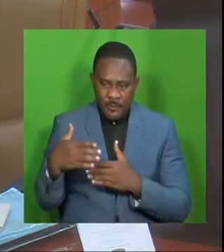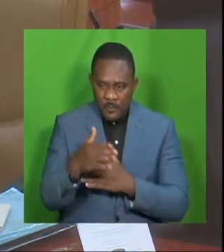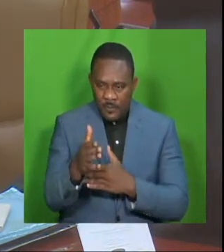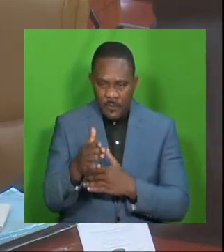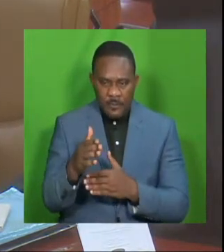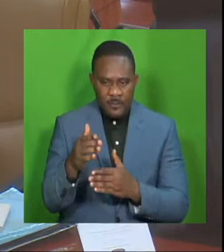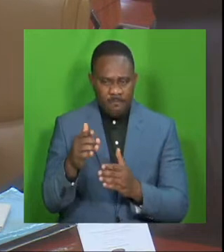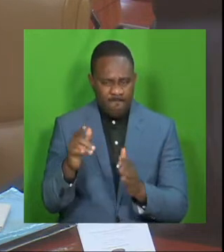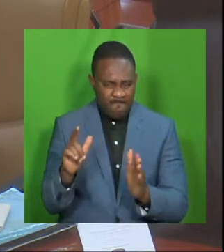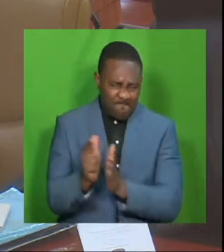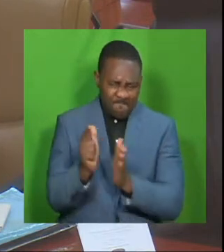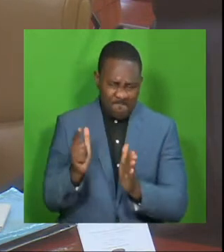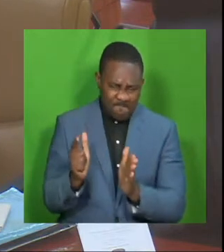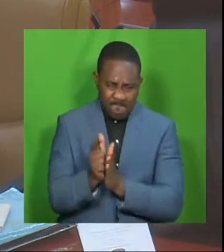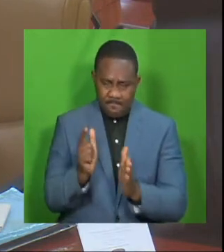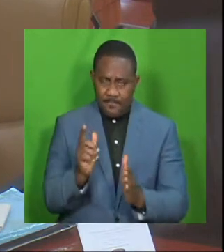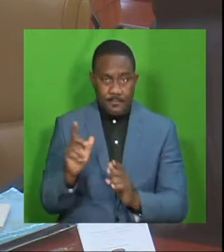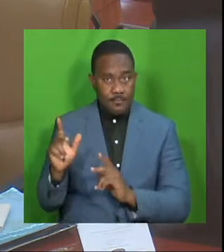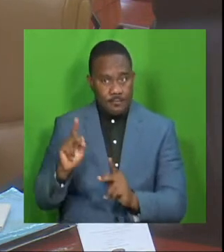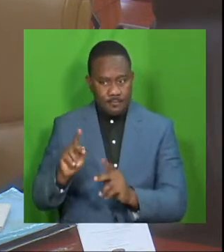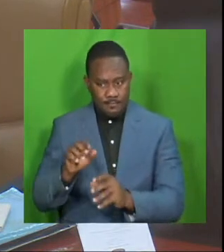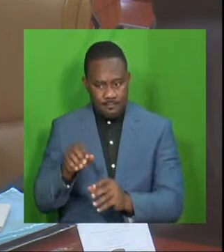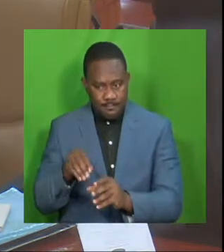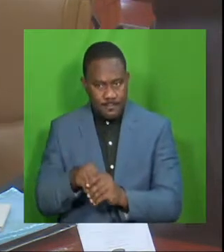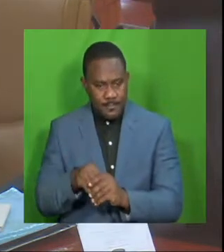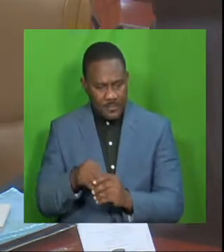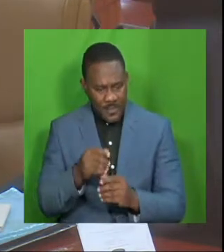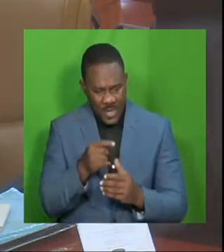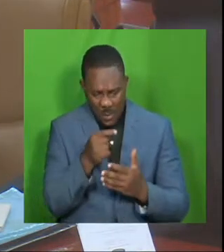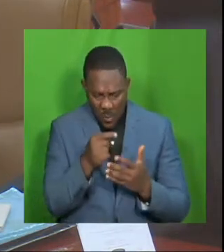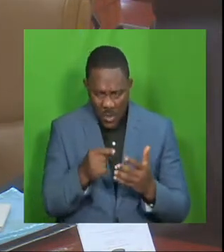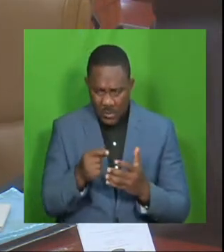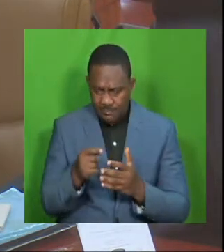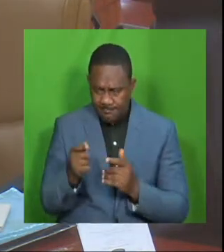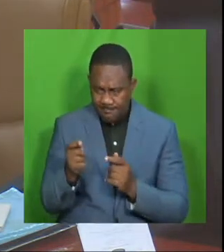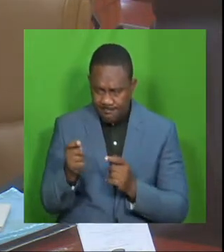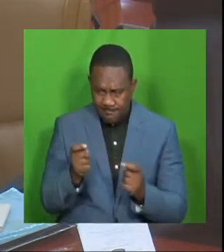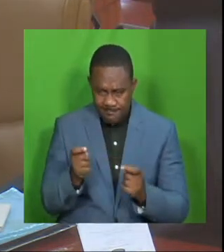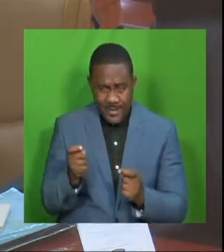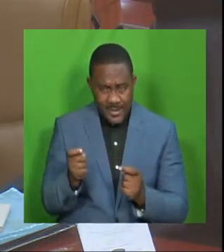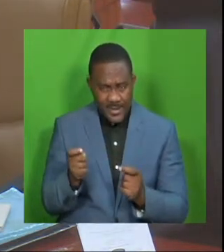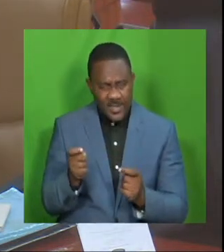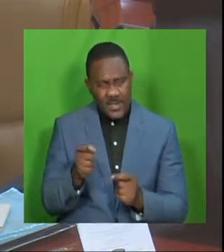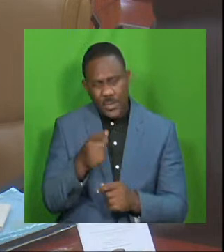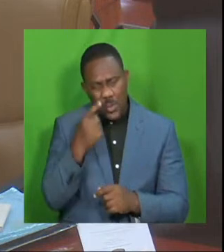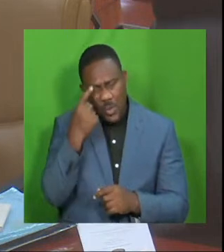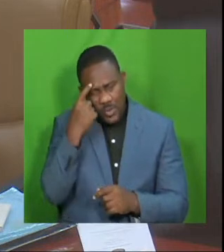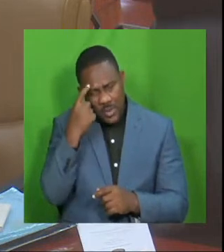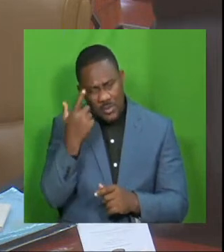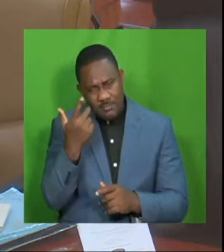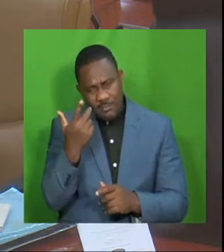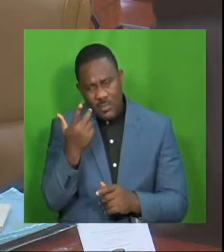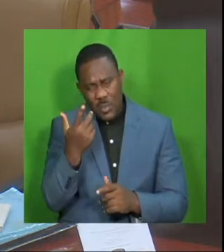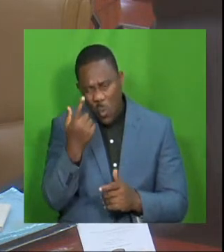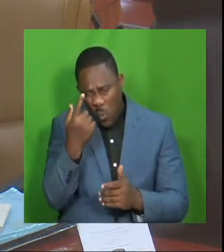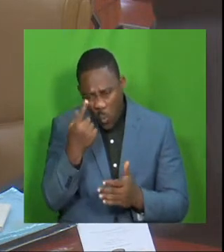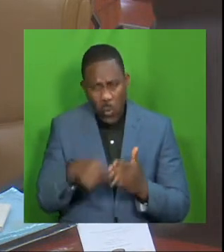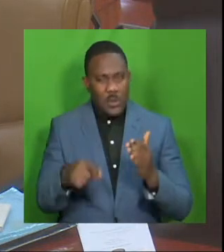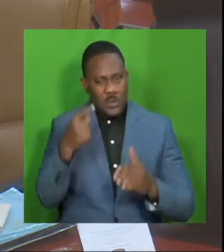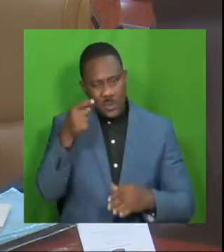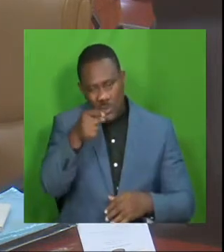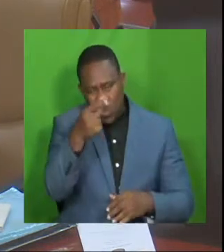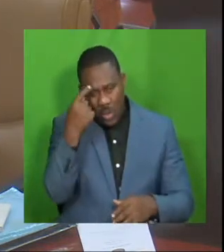what do you foresee as the likely challenges that